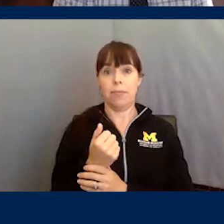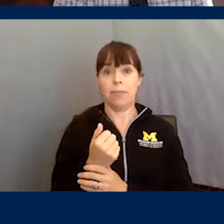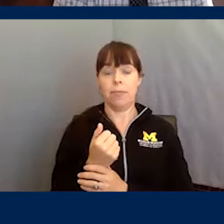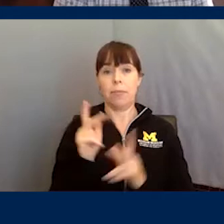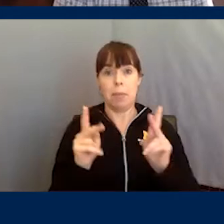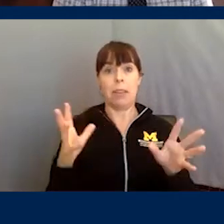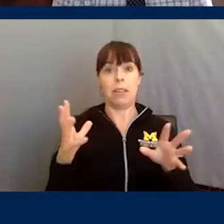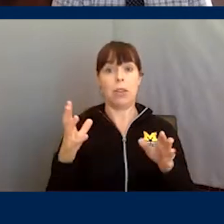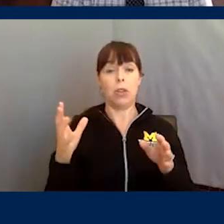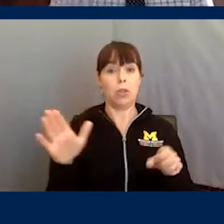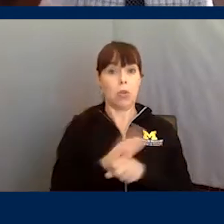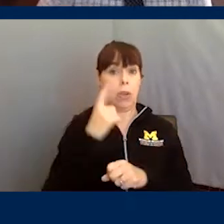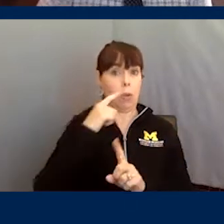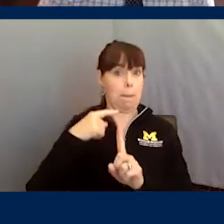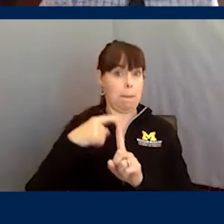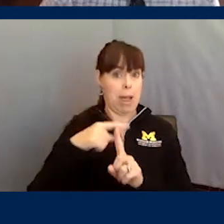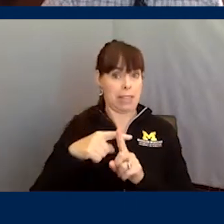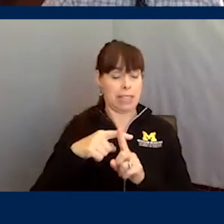total positive cases and